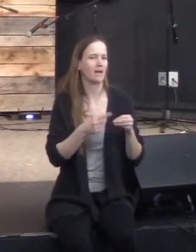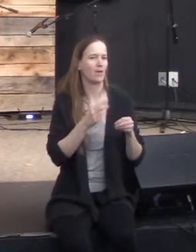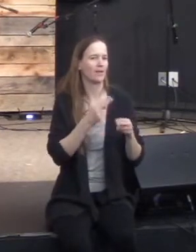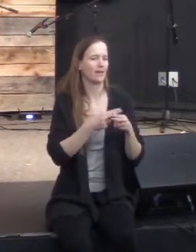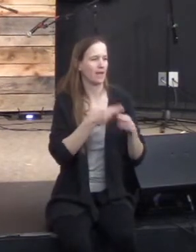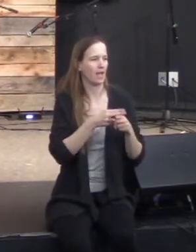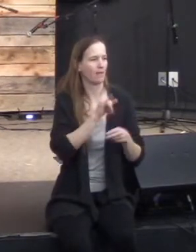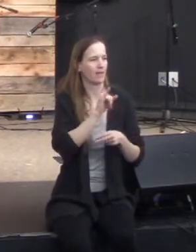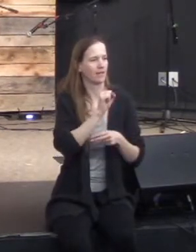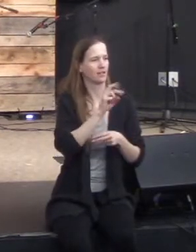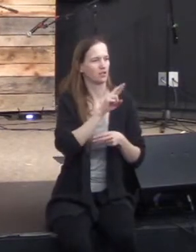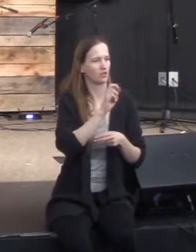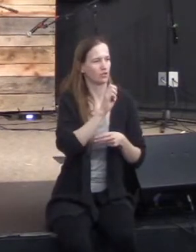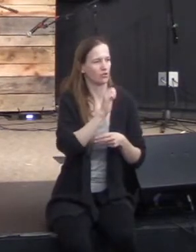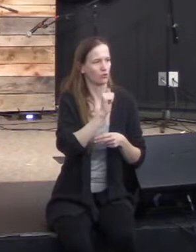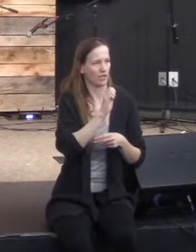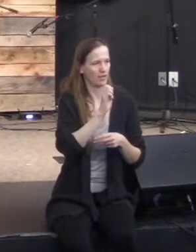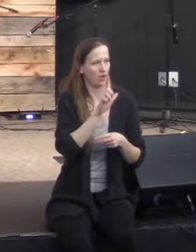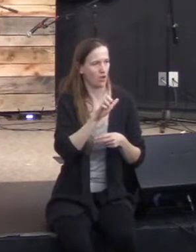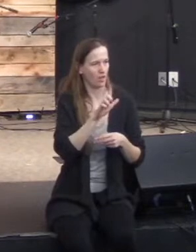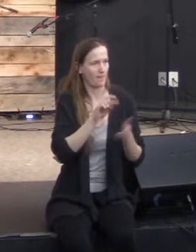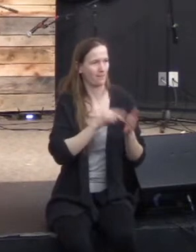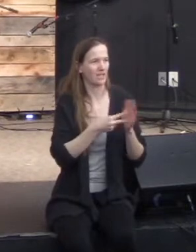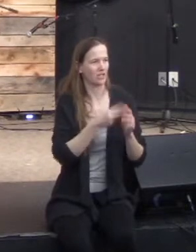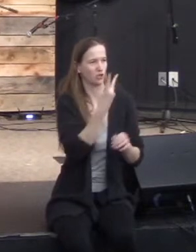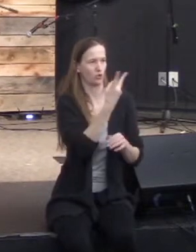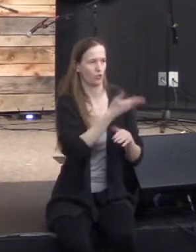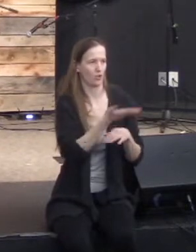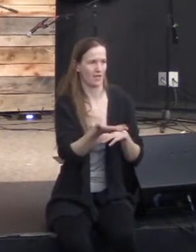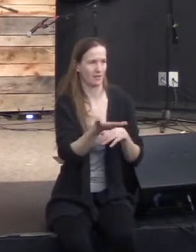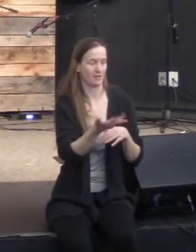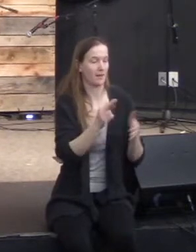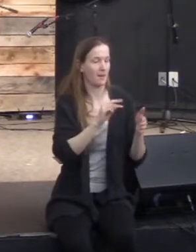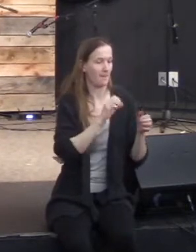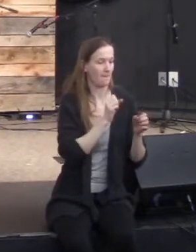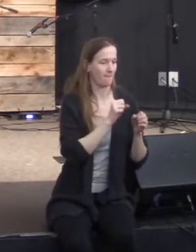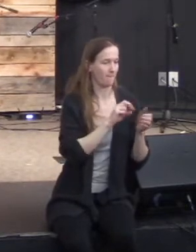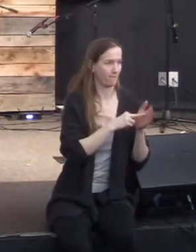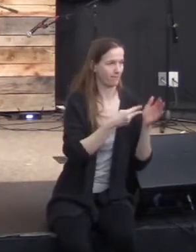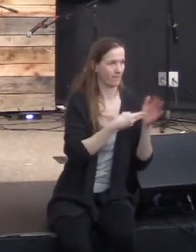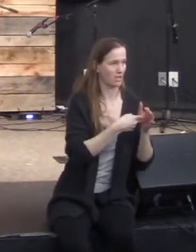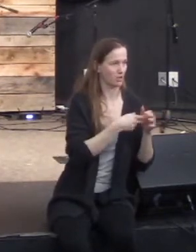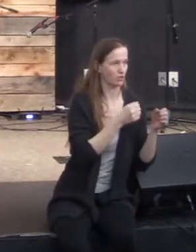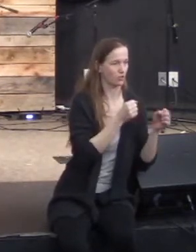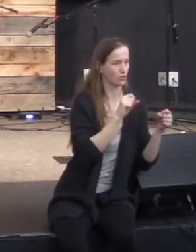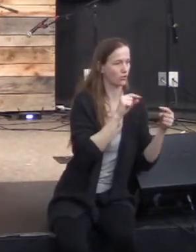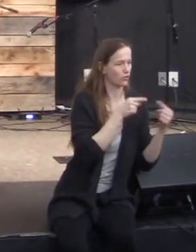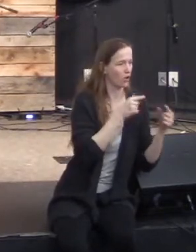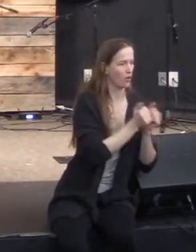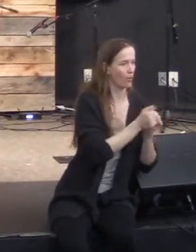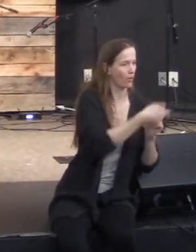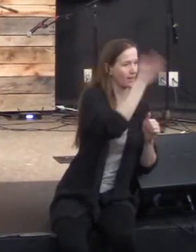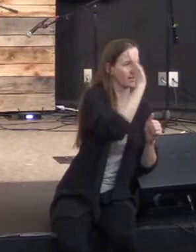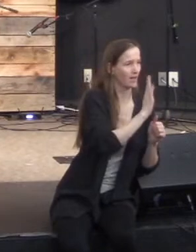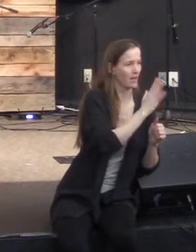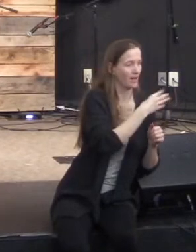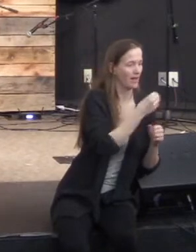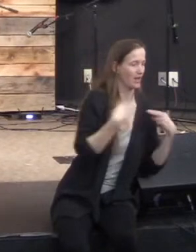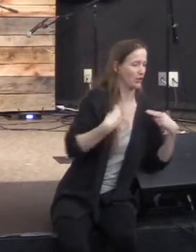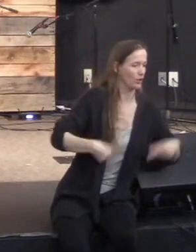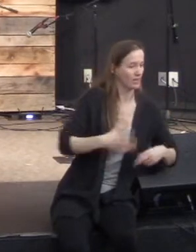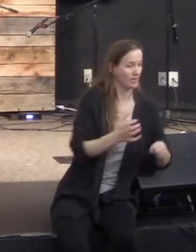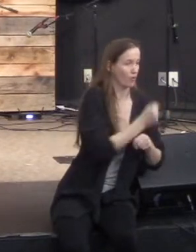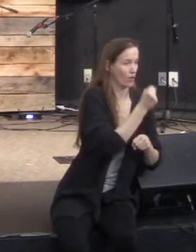It does mean to struggle with God and humans and prevail. It also means God prevails.